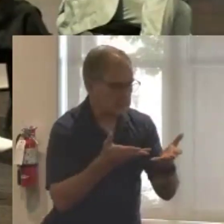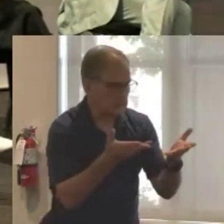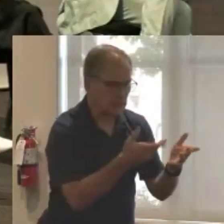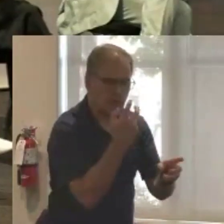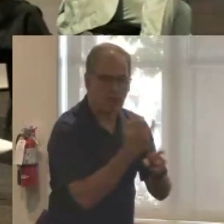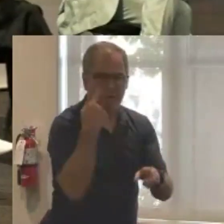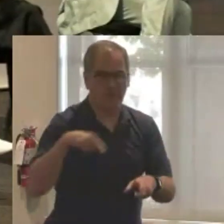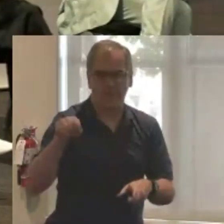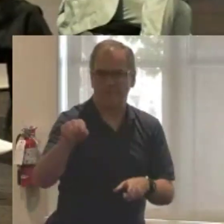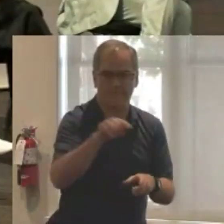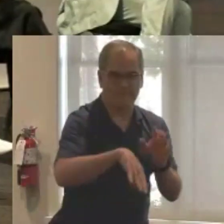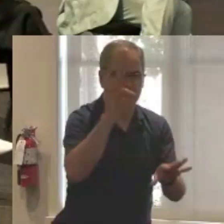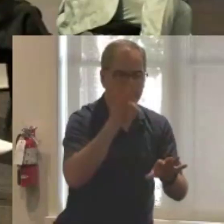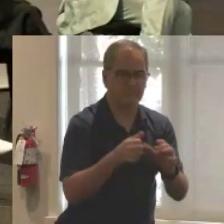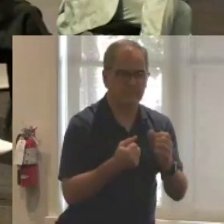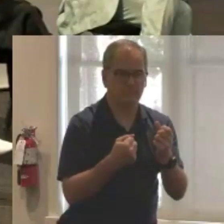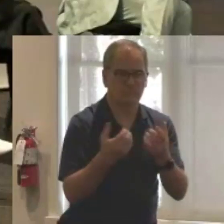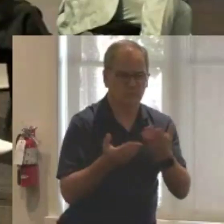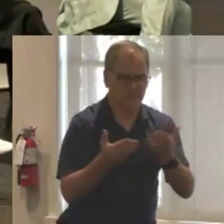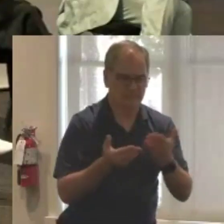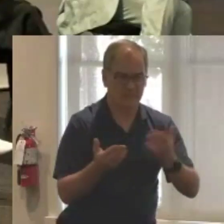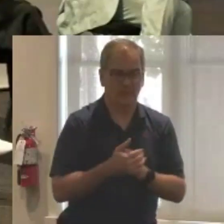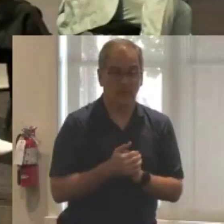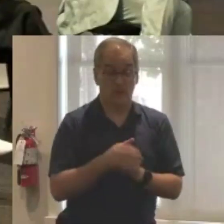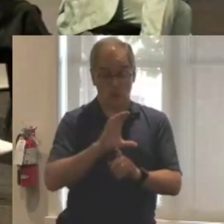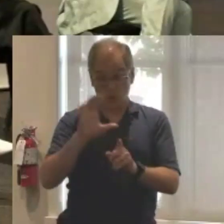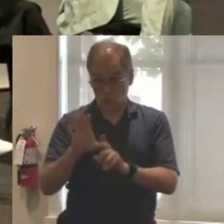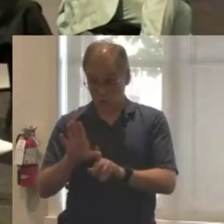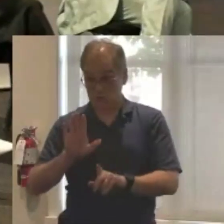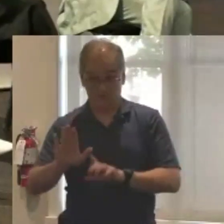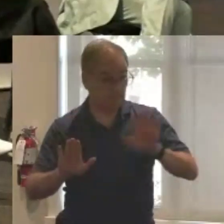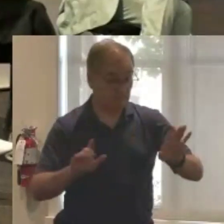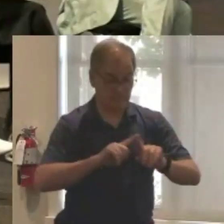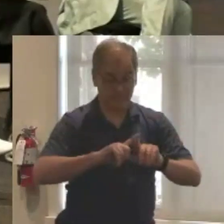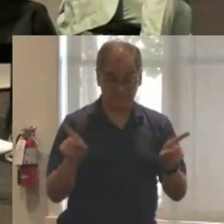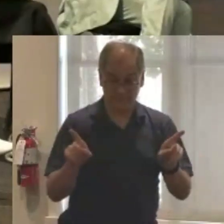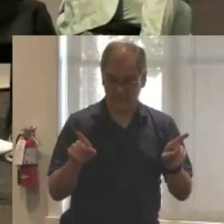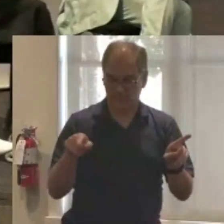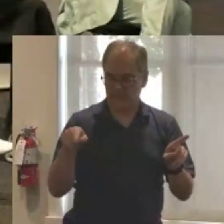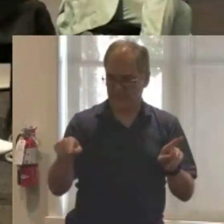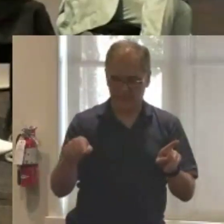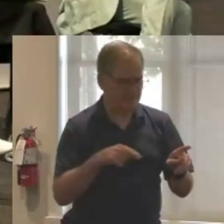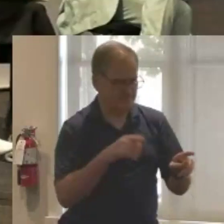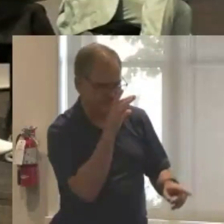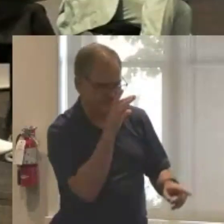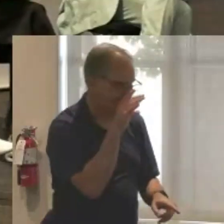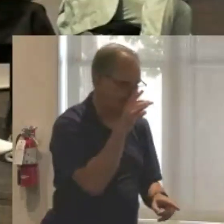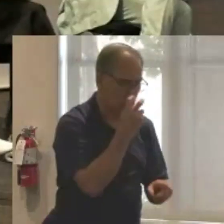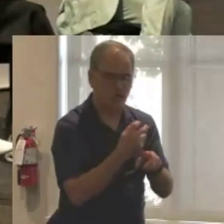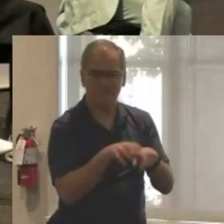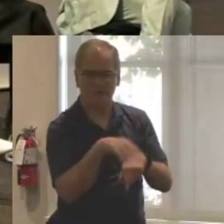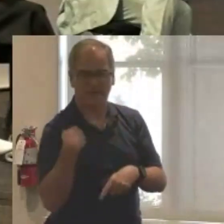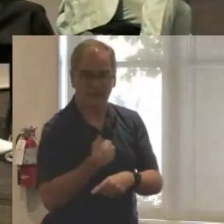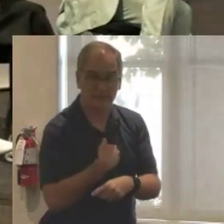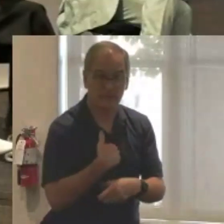need. Cultural differences makes it challenging for families to find us, makes it difficult for them to find us.